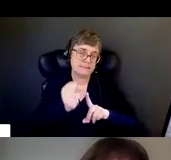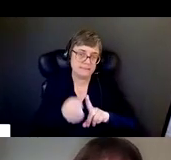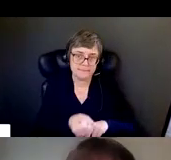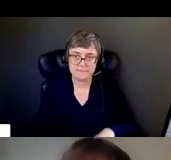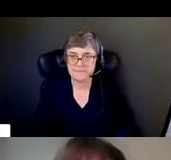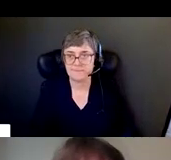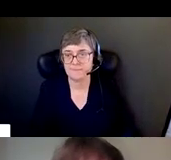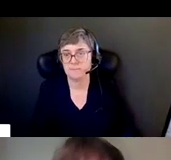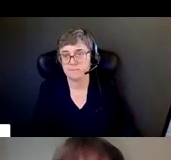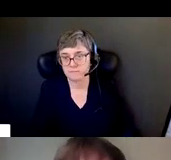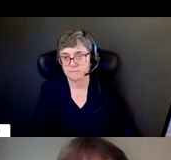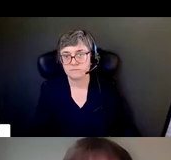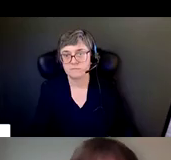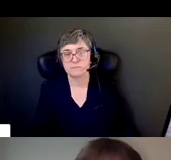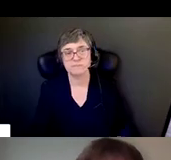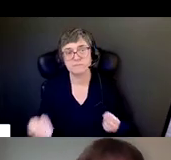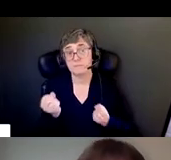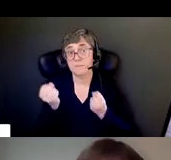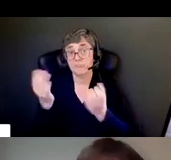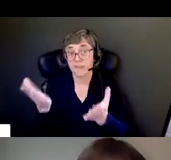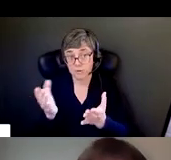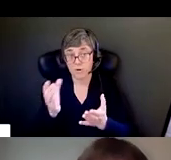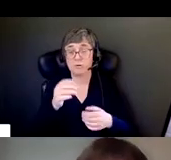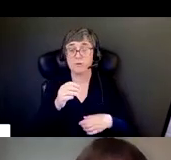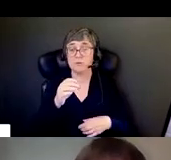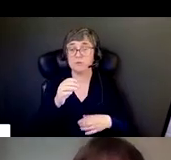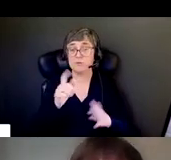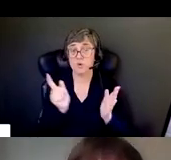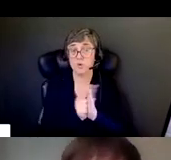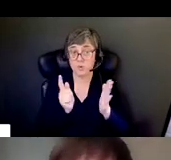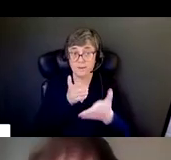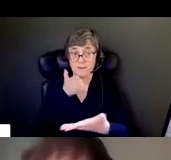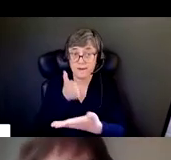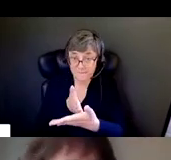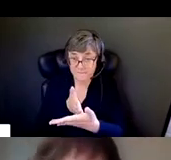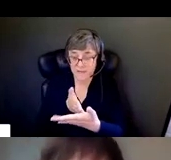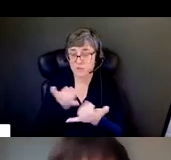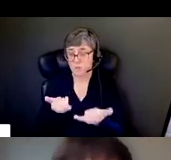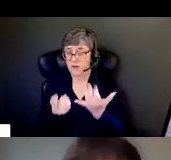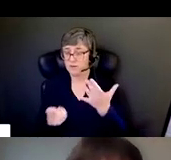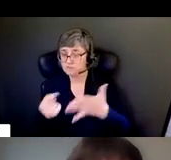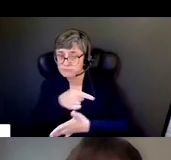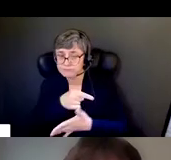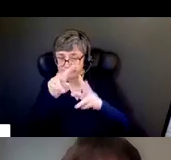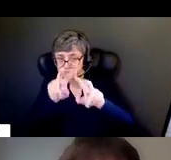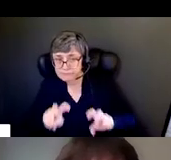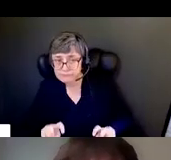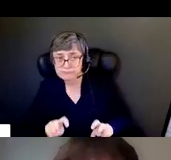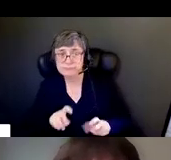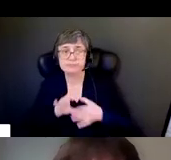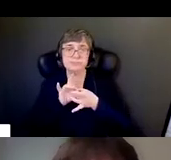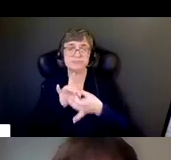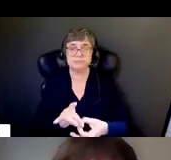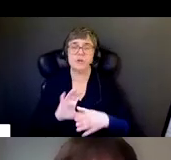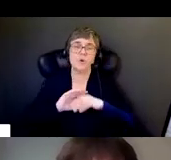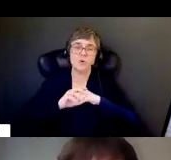So the proposed criminal offense currently under review would apply to coercive and controlling behavior carried out